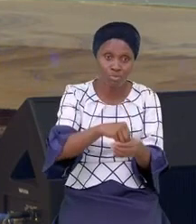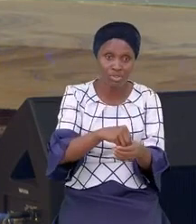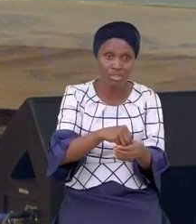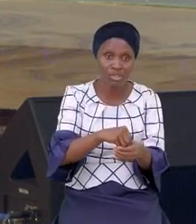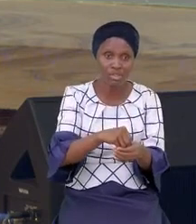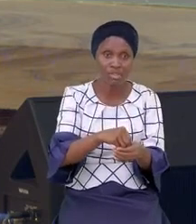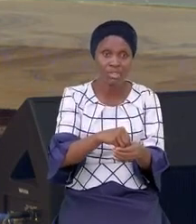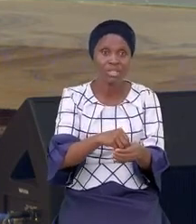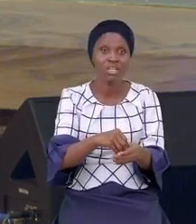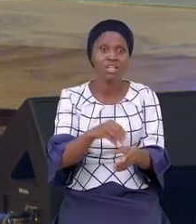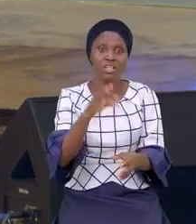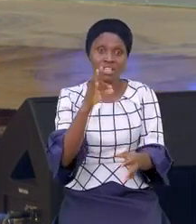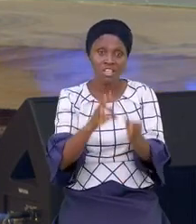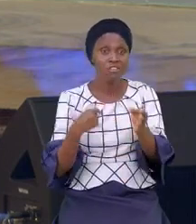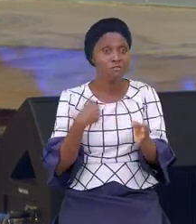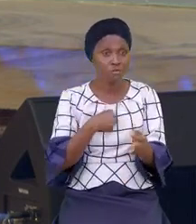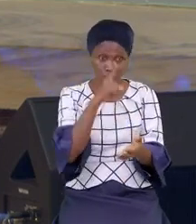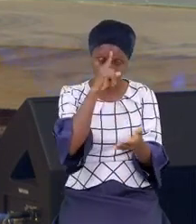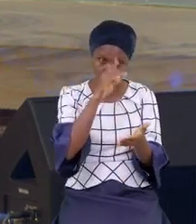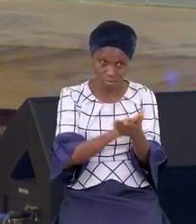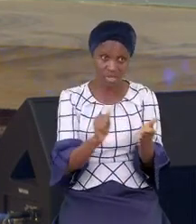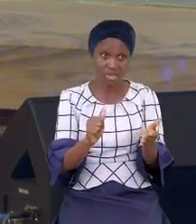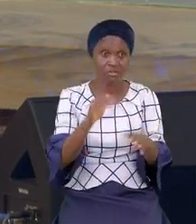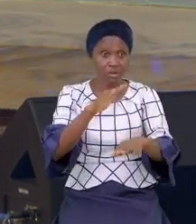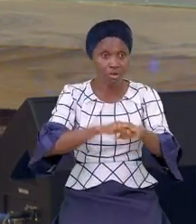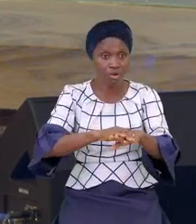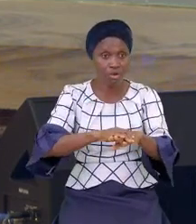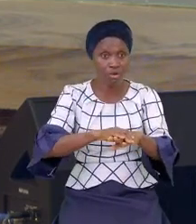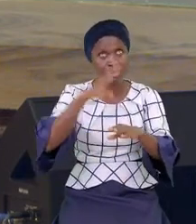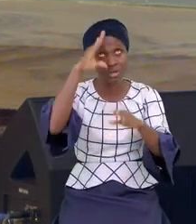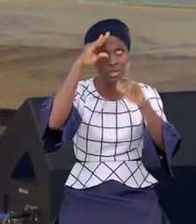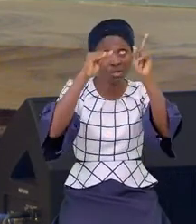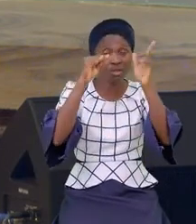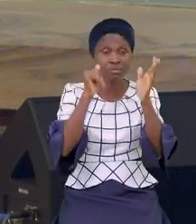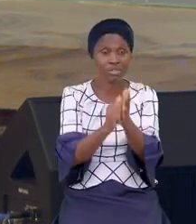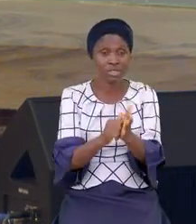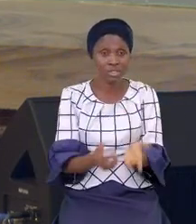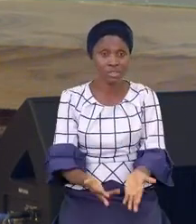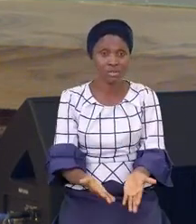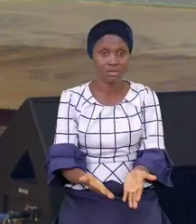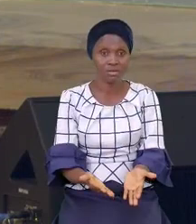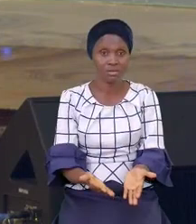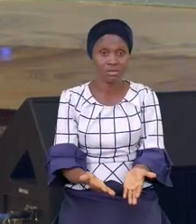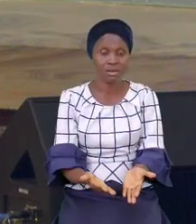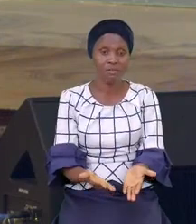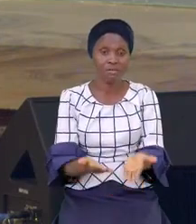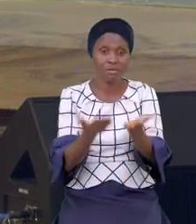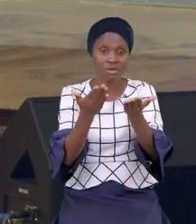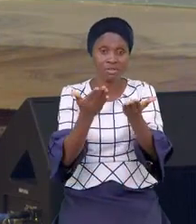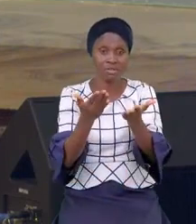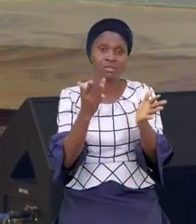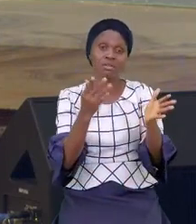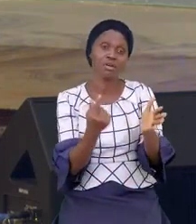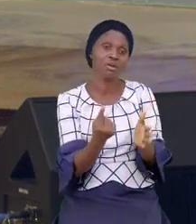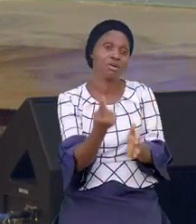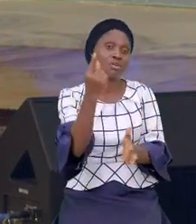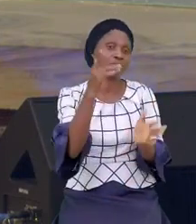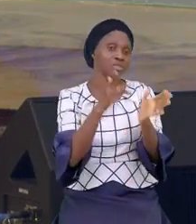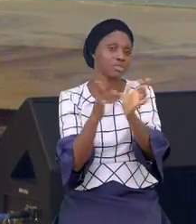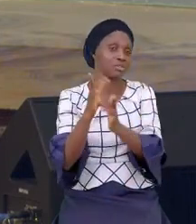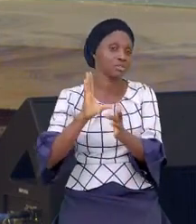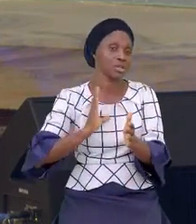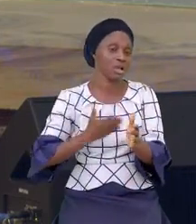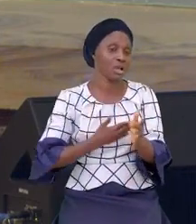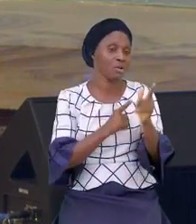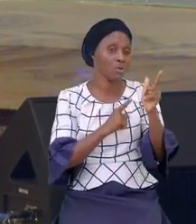imputed, if we believe on him that raised up Jesus, our